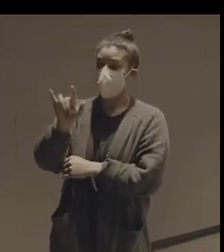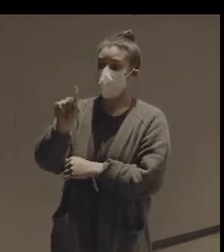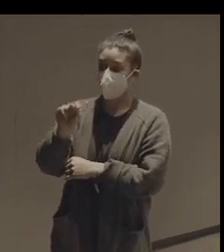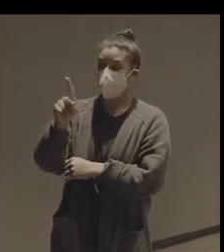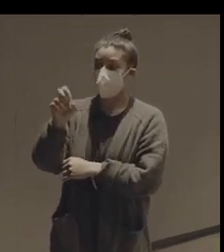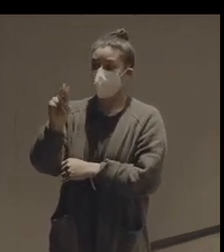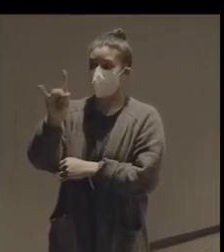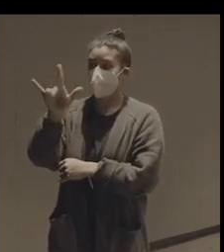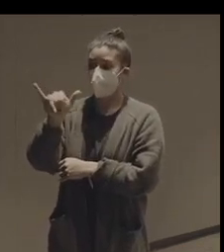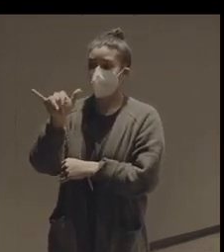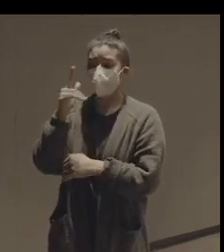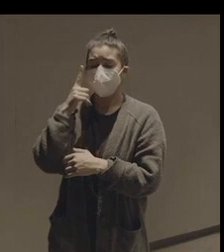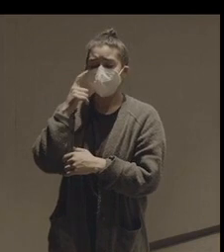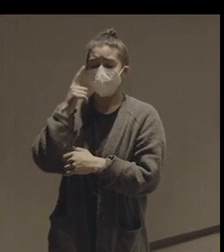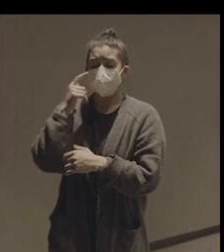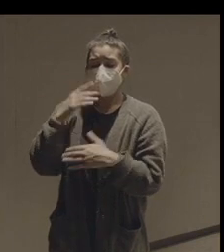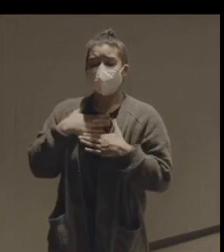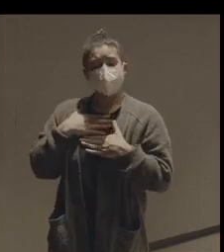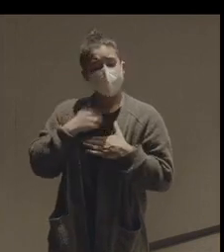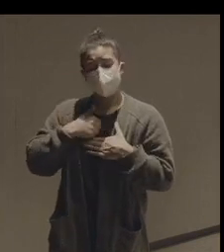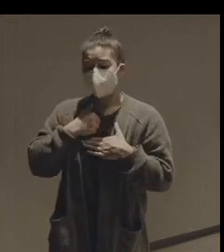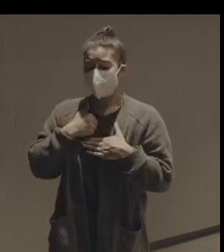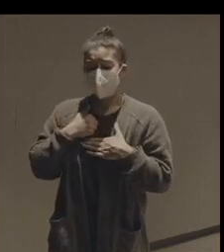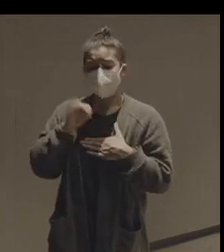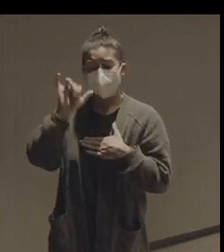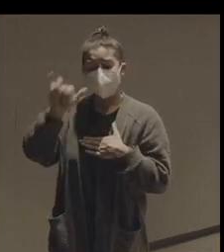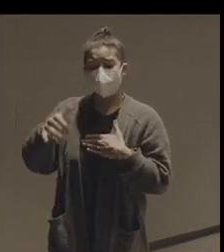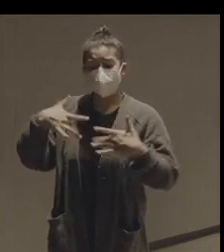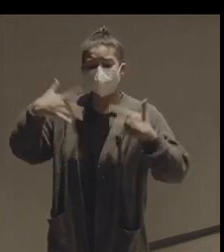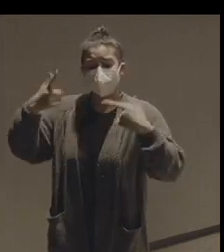me sad, began to take their toll on the optimism